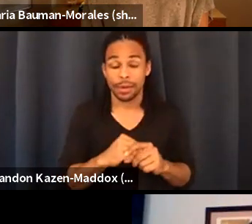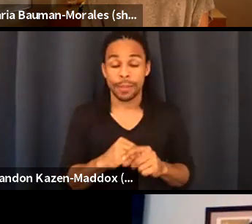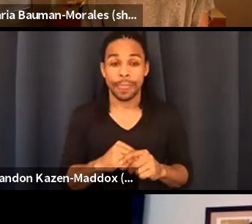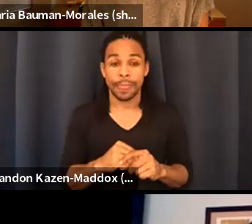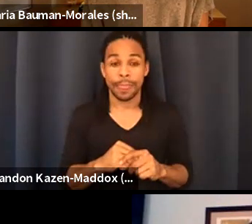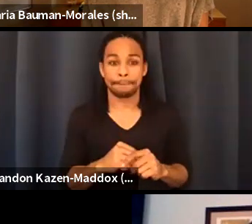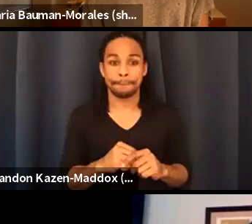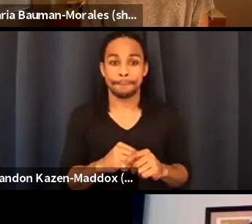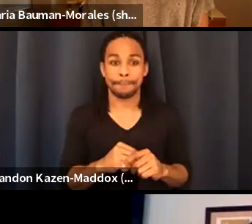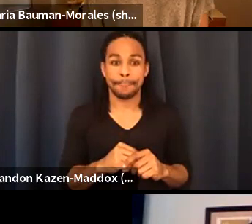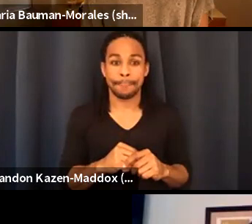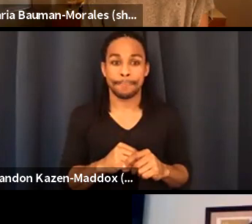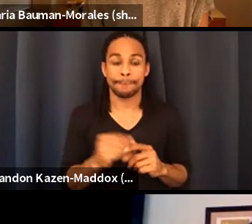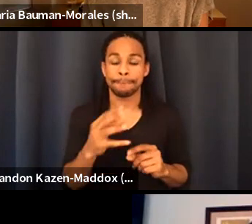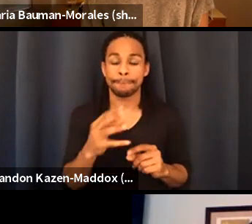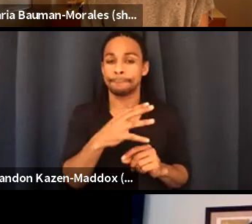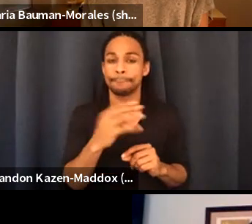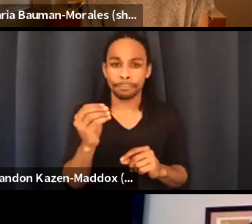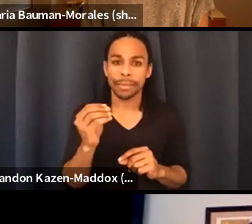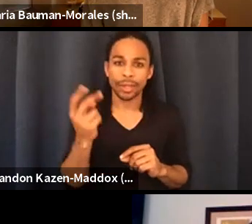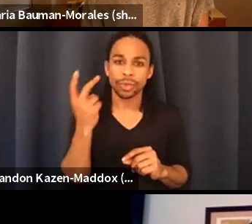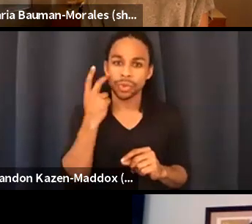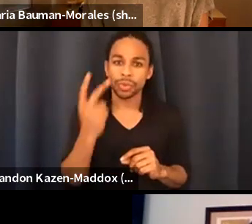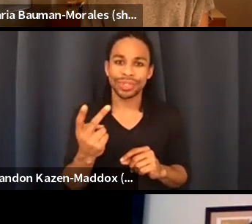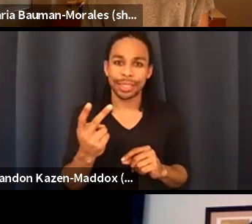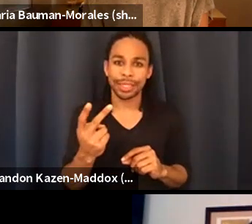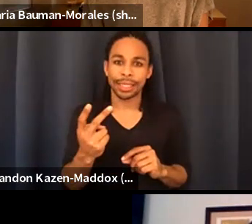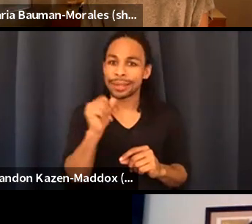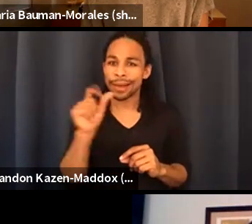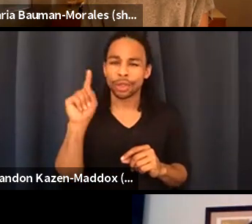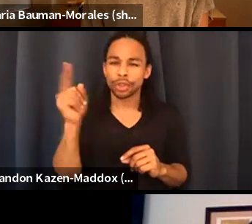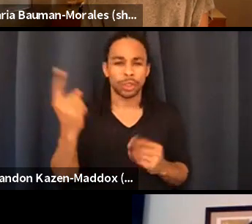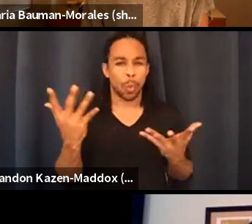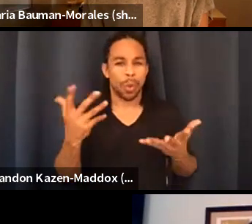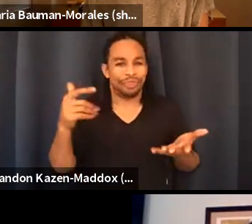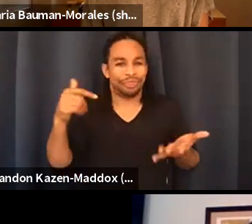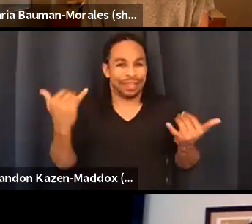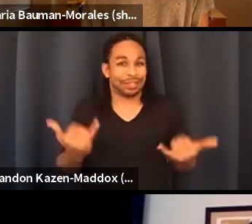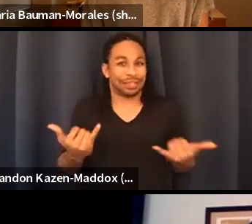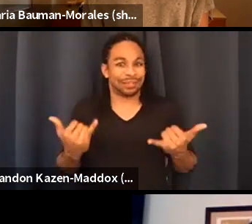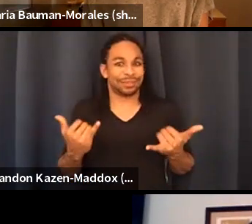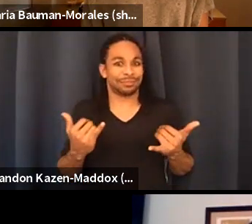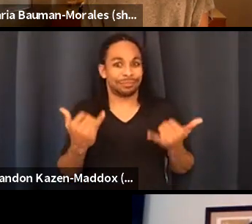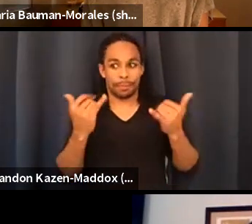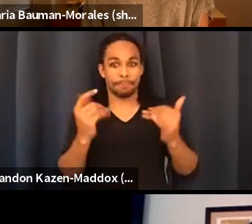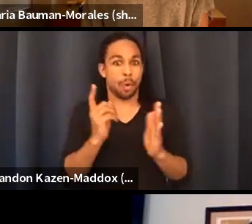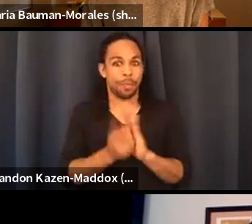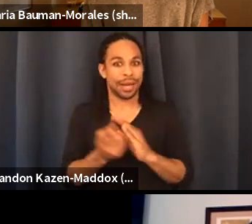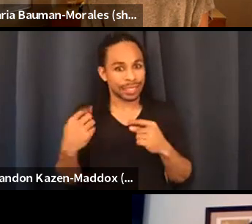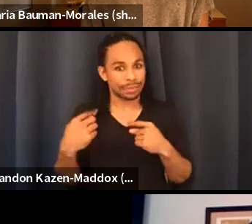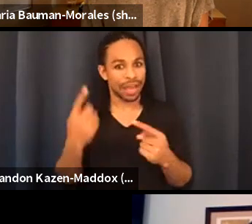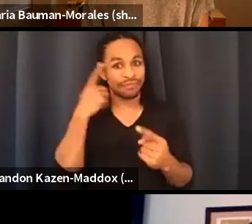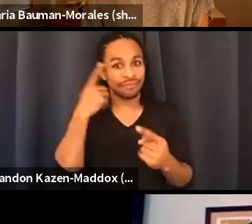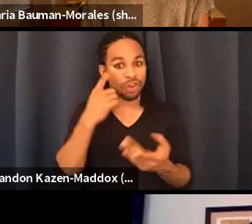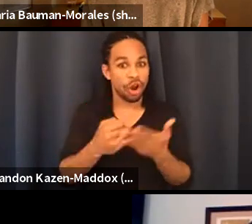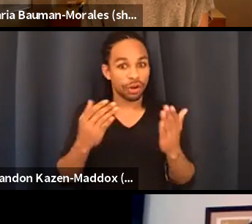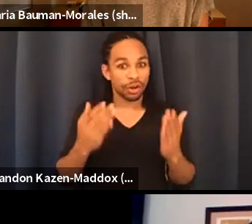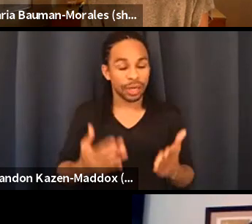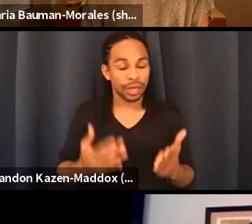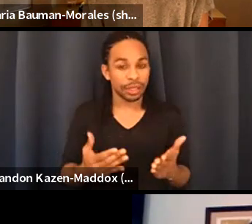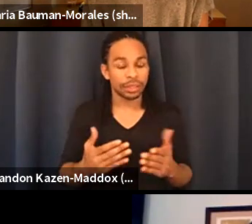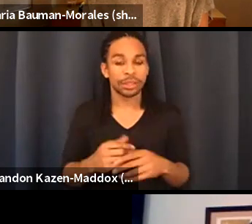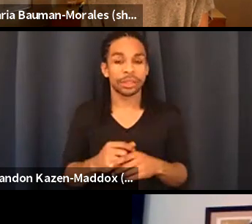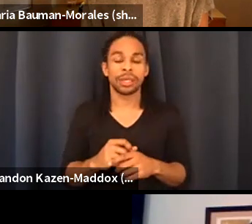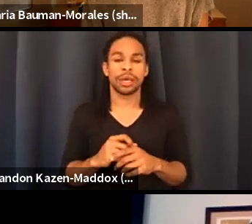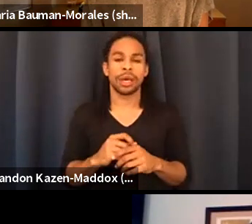artists and saying, you don't look away, this is what it is, but also this pivot towards there's always a choice. There's always possibility. And